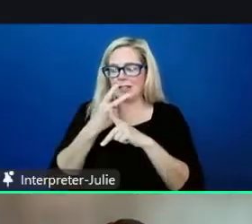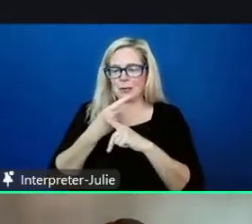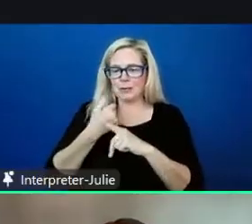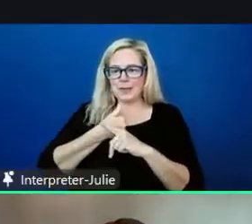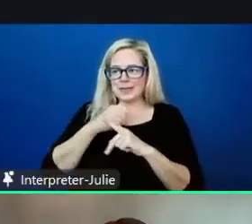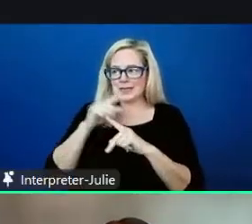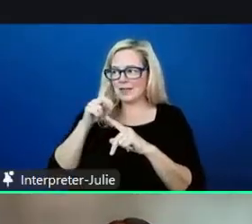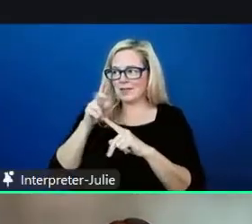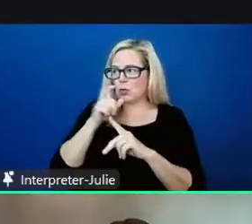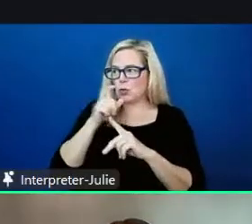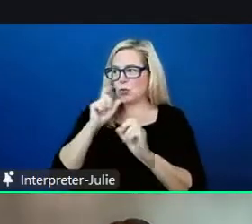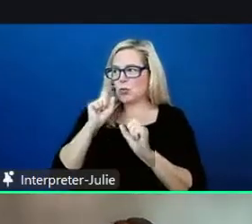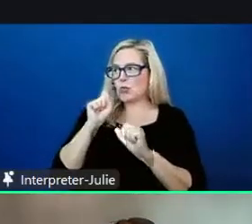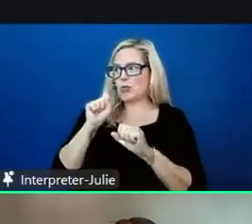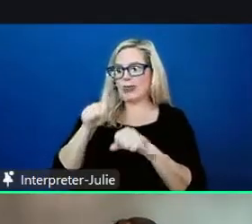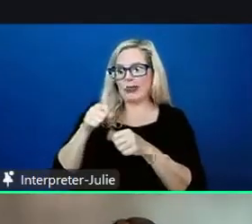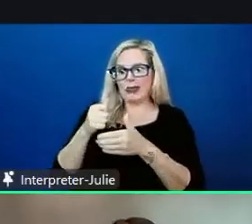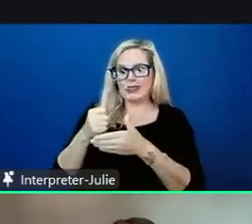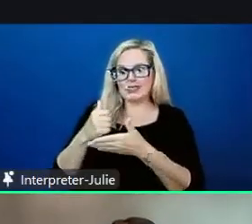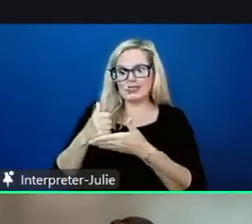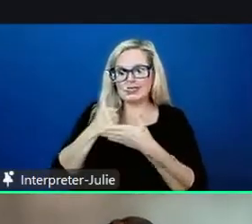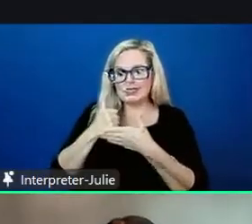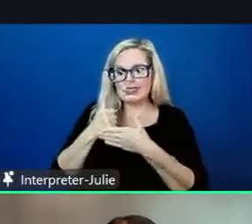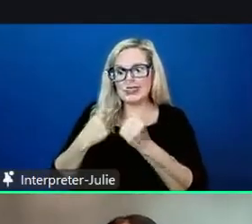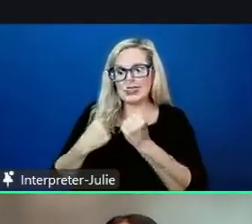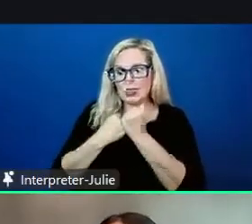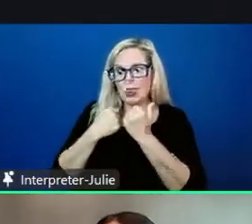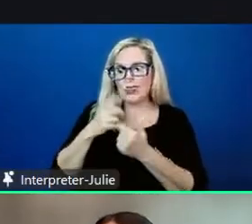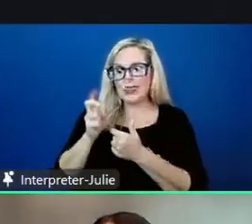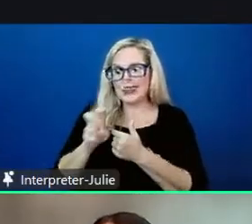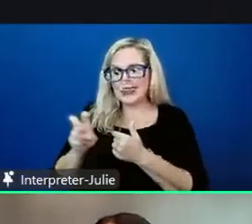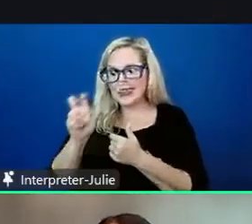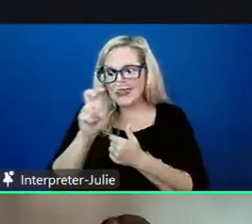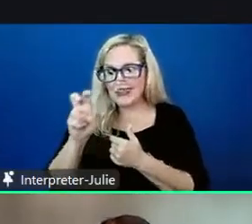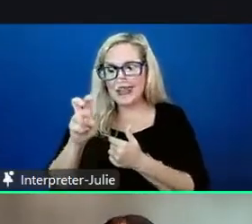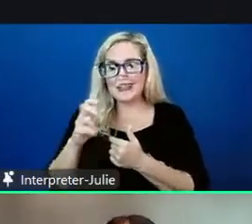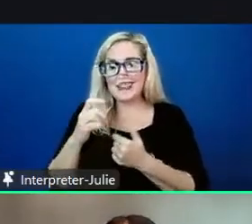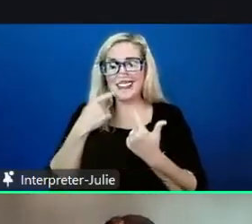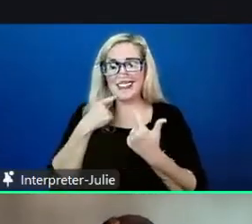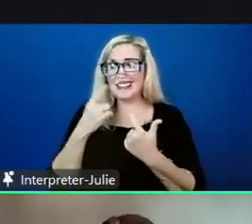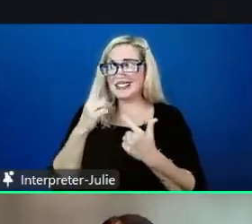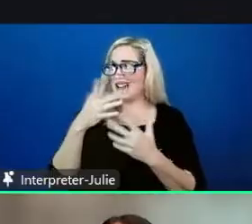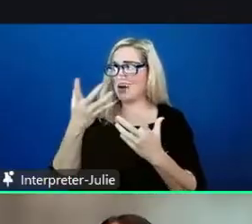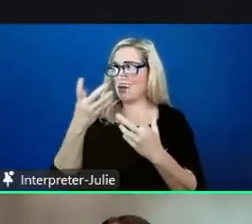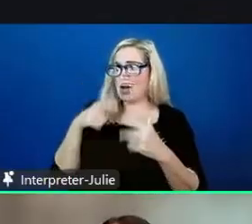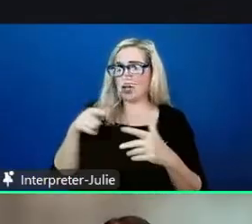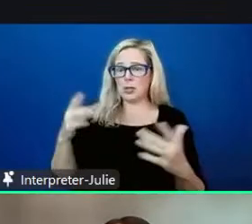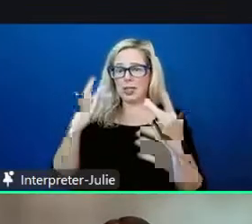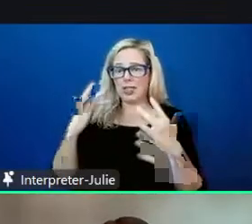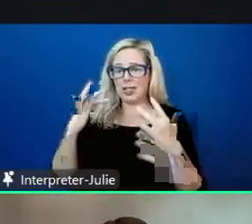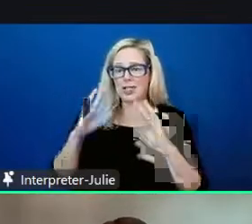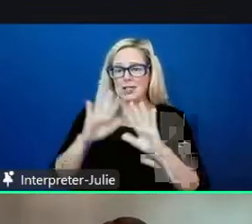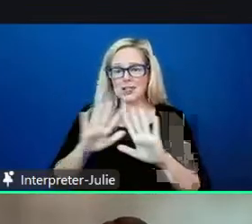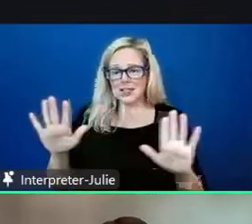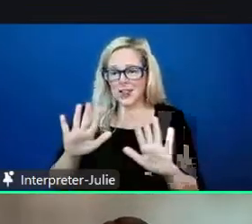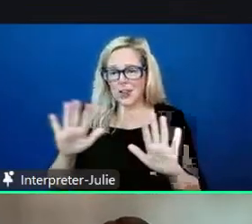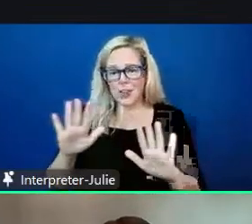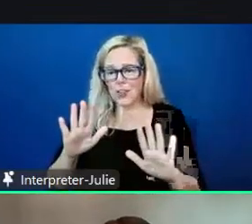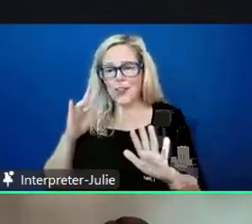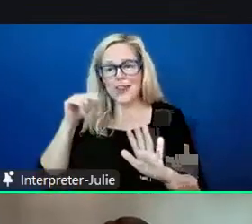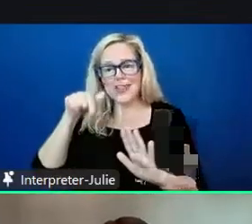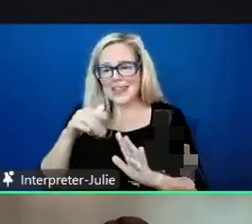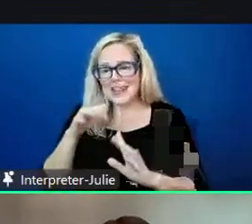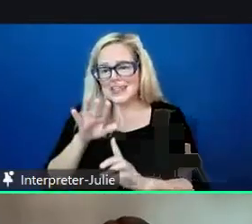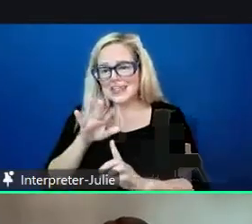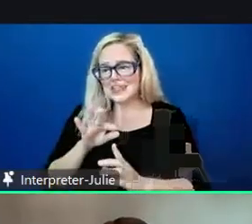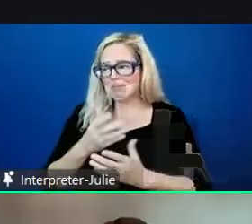the way I need them to. And I share this story not for pity, but because this is not a unique story. A lot of what I'm going to talk about today